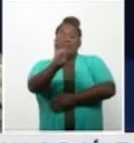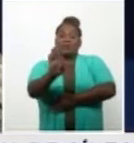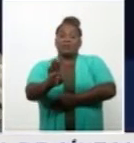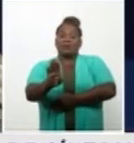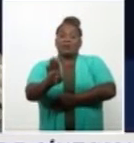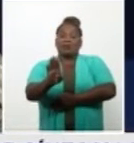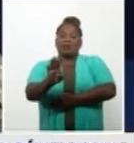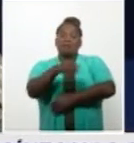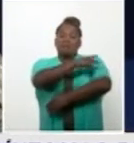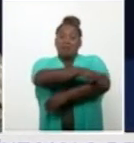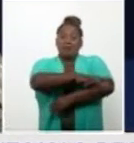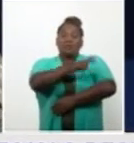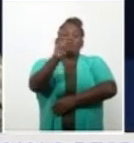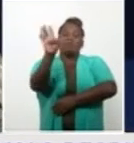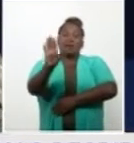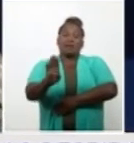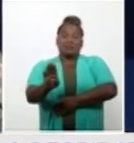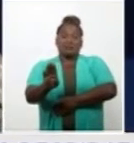2,950,532 confirmed cases,